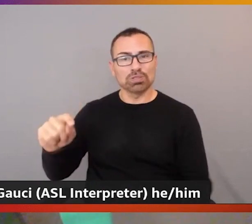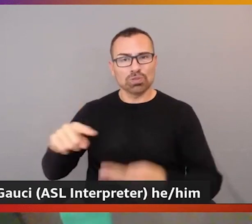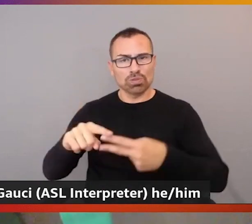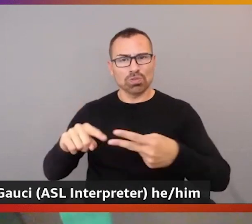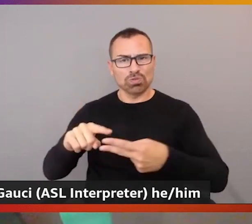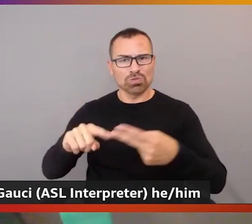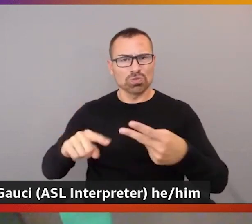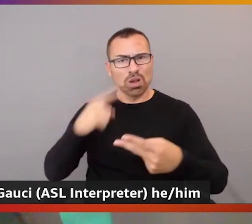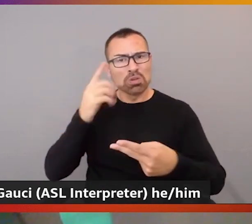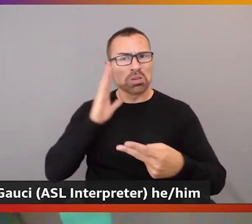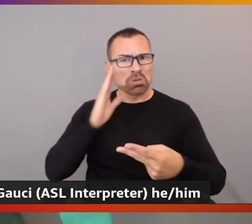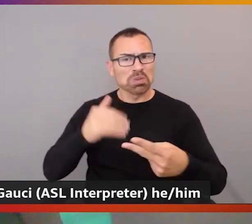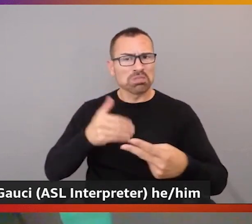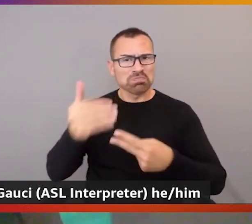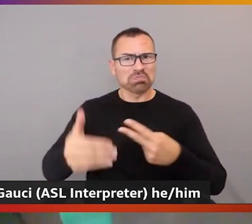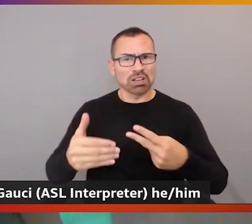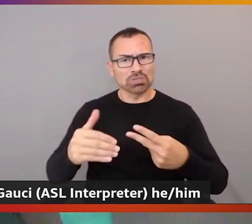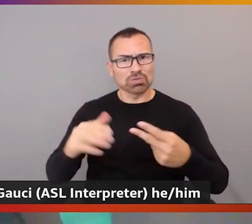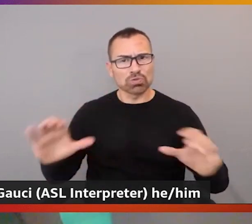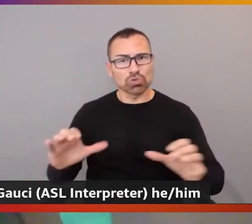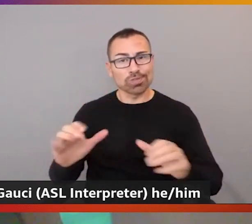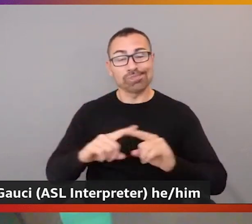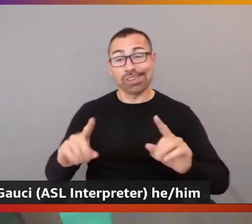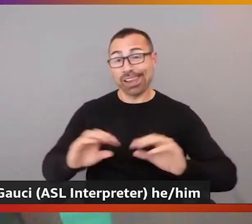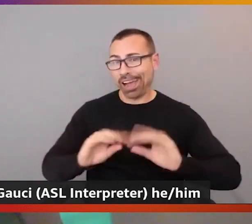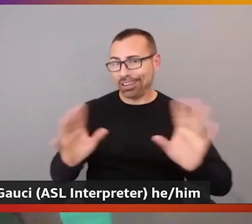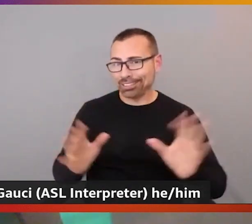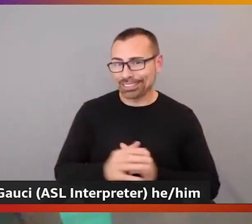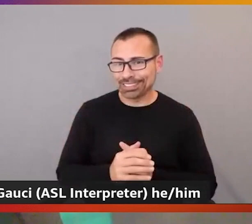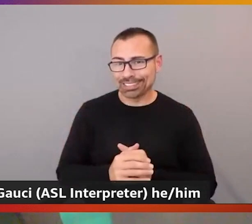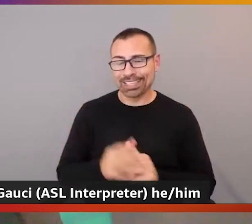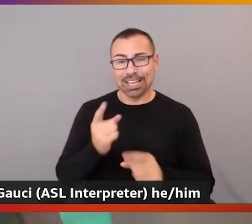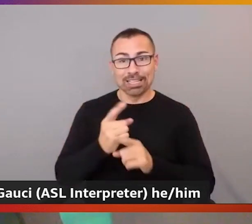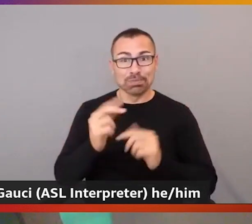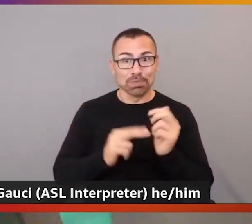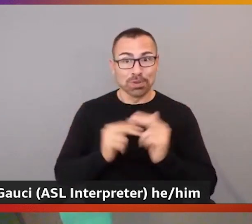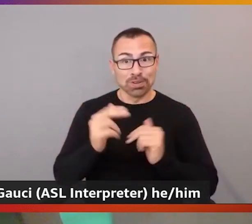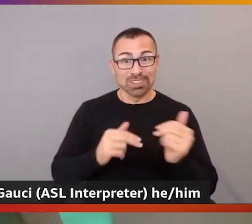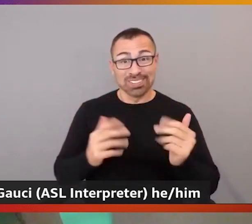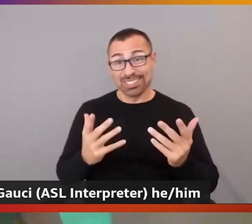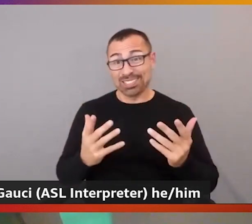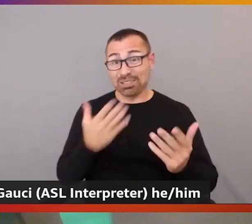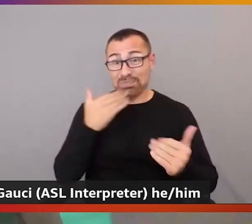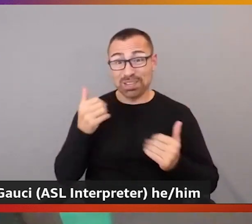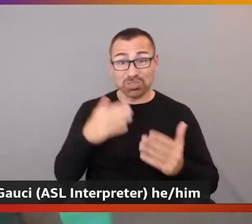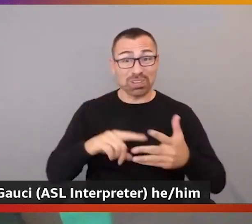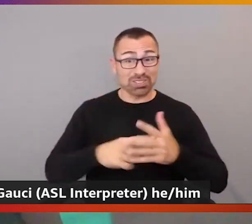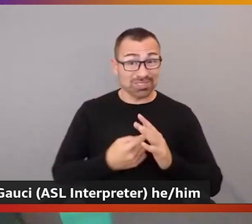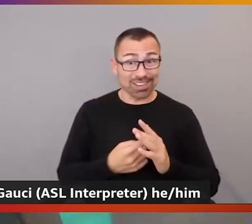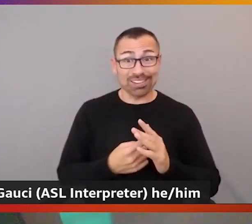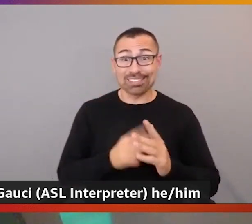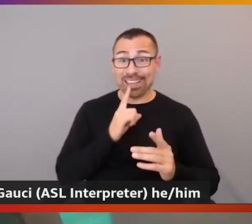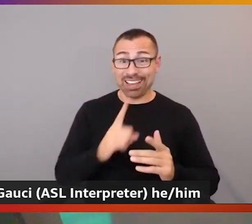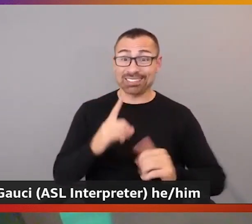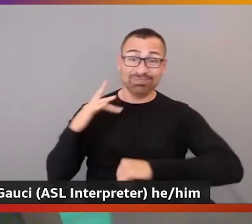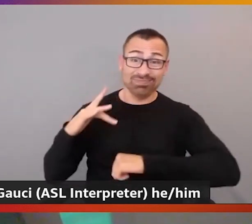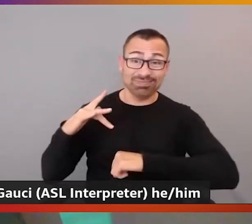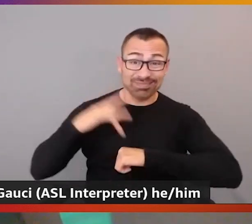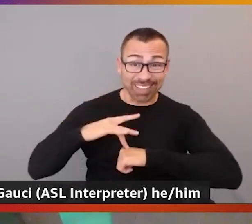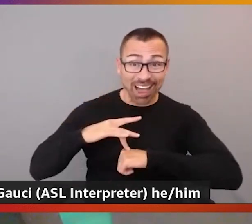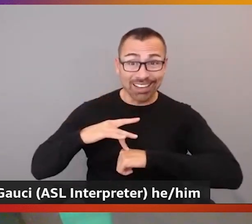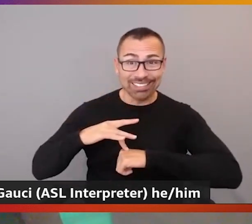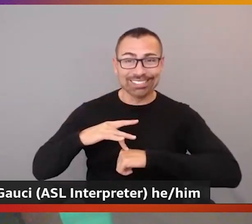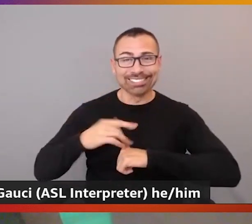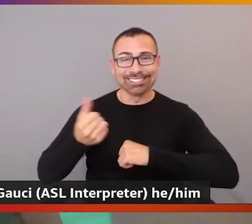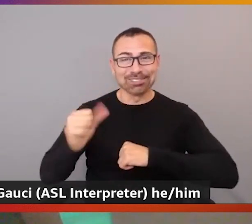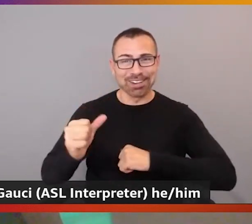steps if you kind of want to read about it. But obviously, as builders, the best way to obviously get started is always to actually try it out.